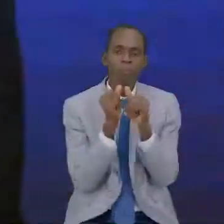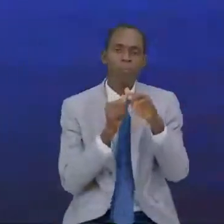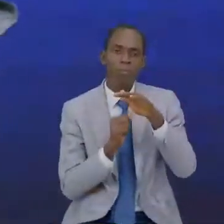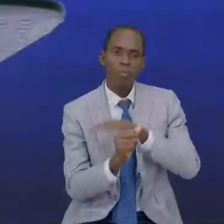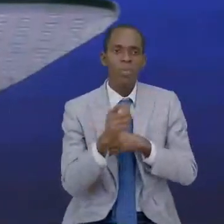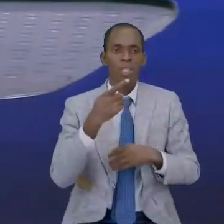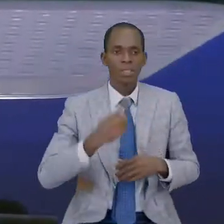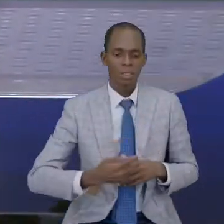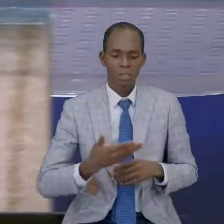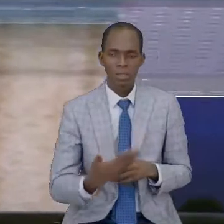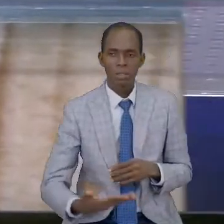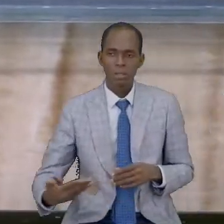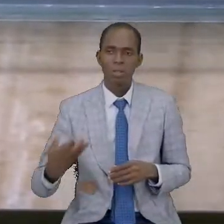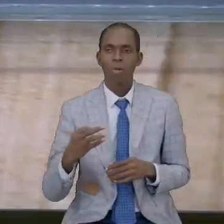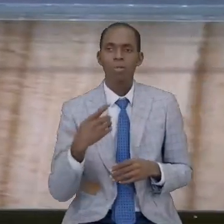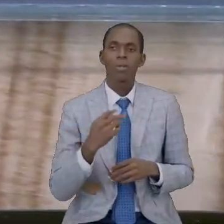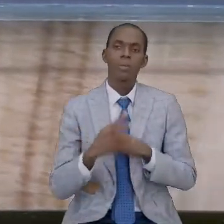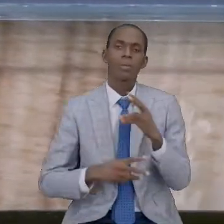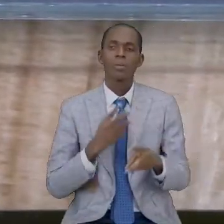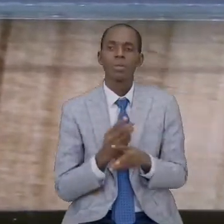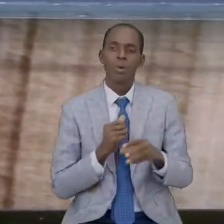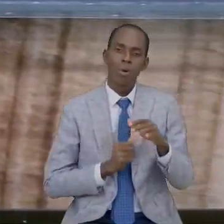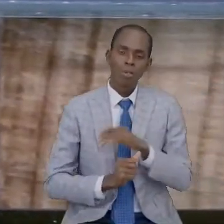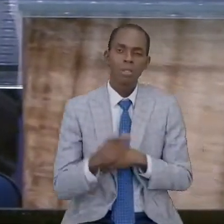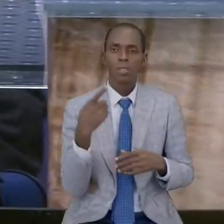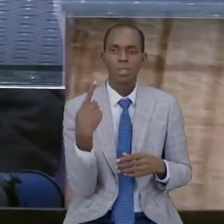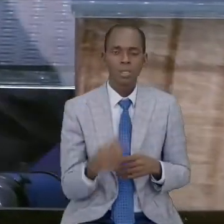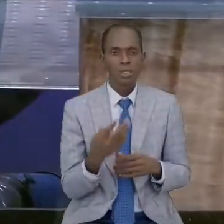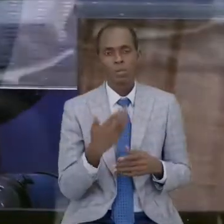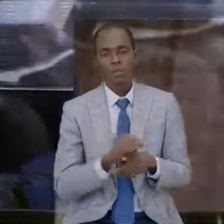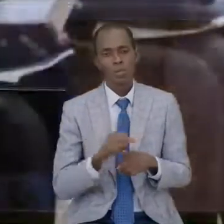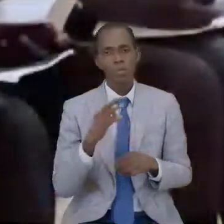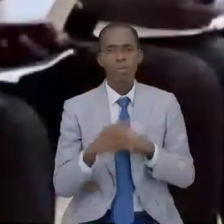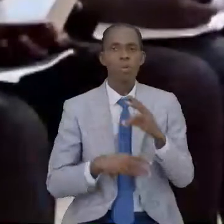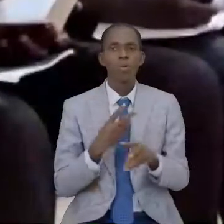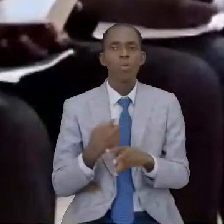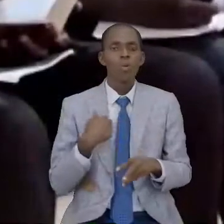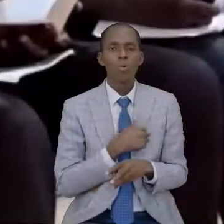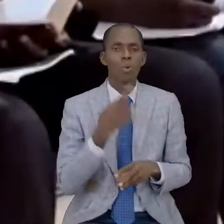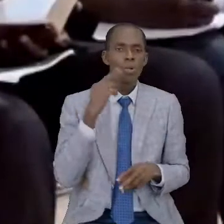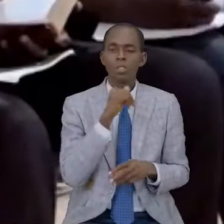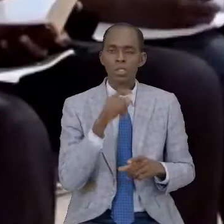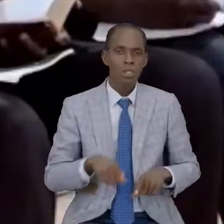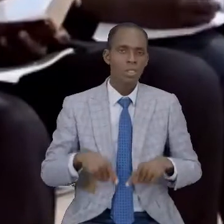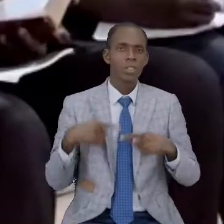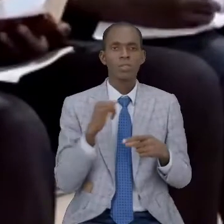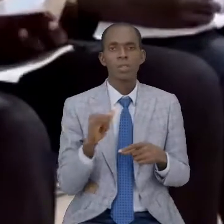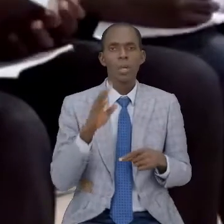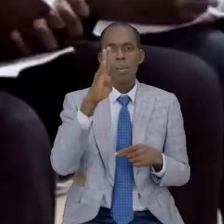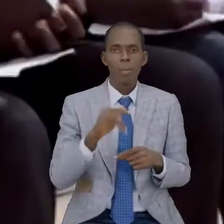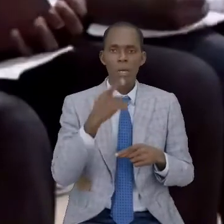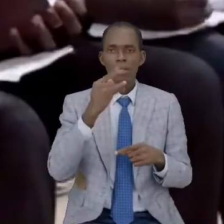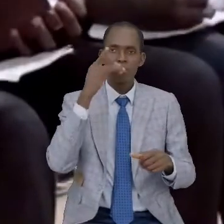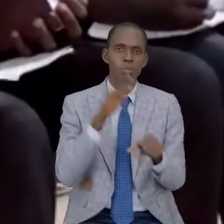the elements of the world, under the rudiments of the world. We were not living by the promise